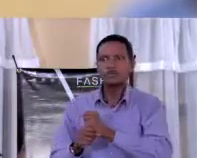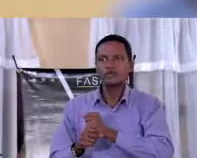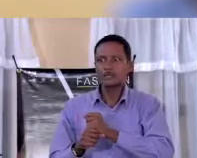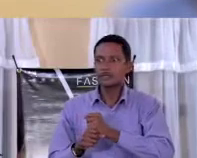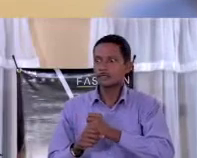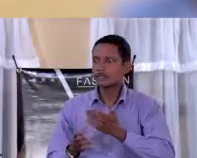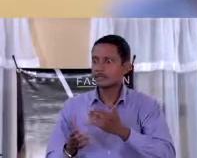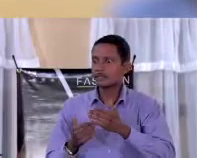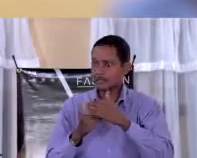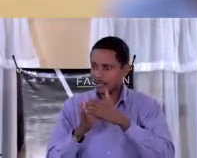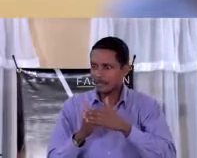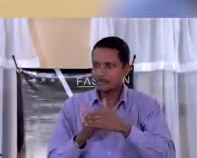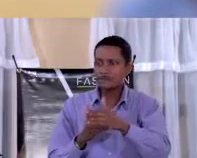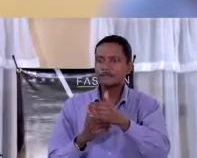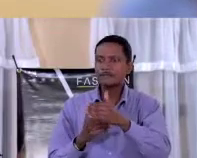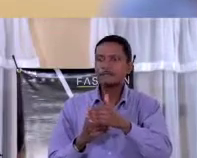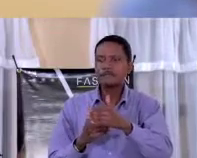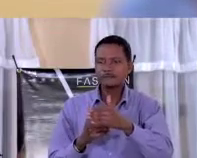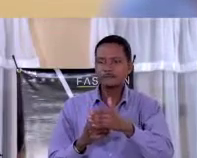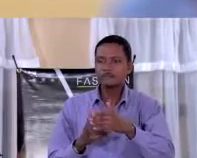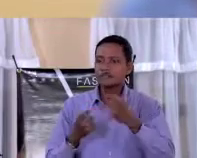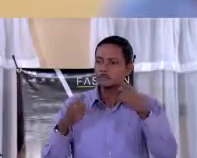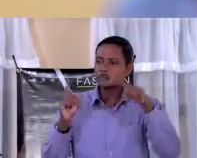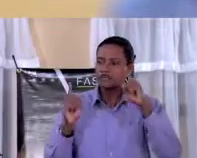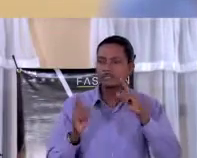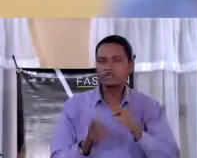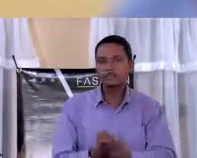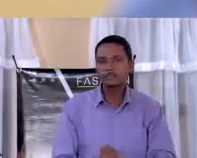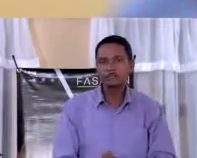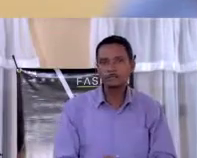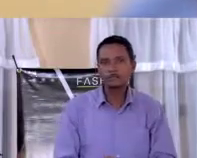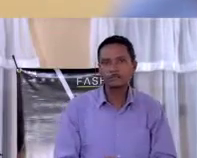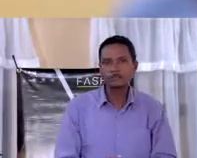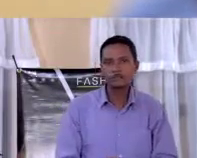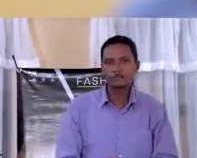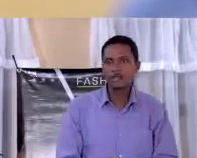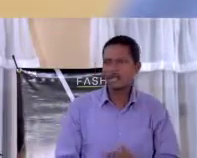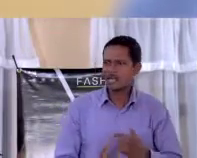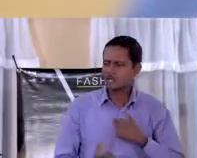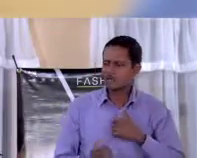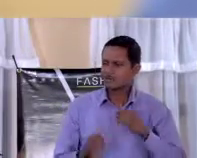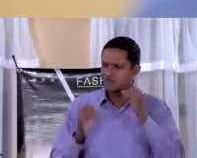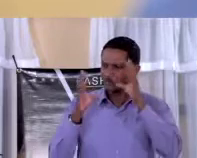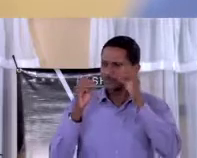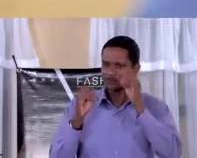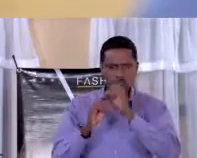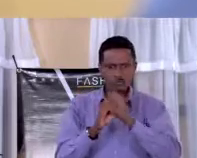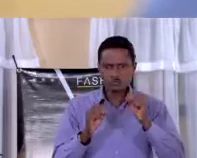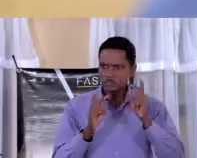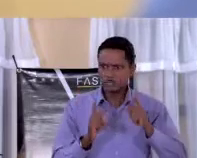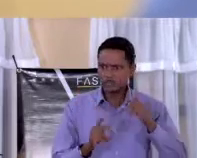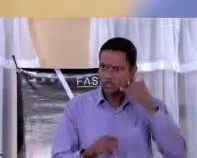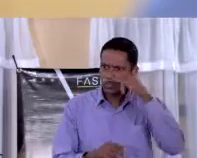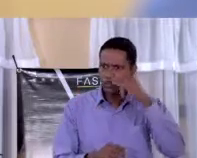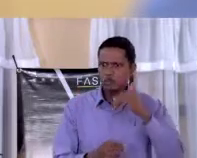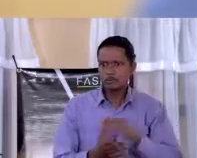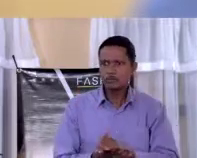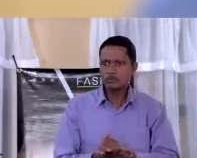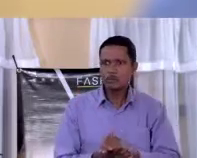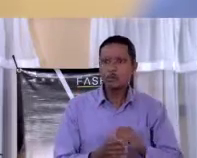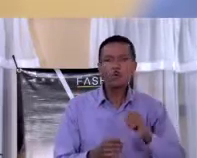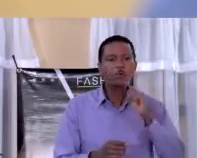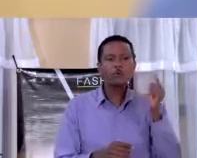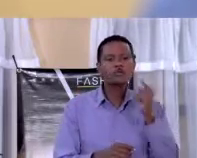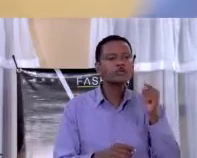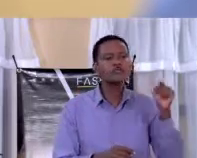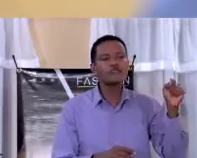follow-up after this. So I was amazed as to nobody called. You know, what are you going to do with the pieces? Is when my